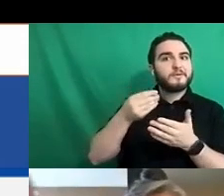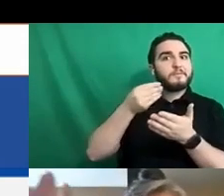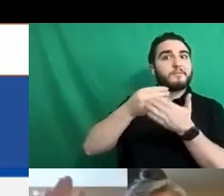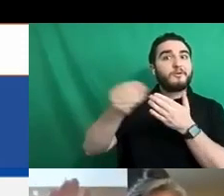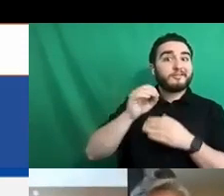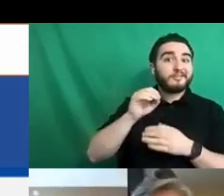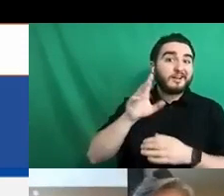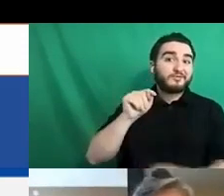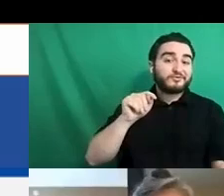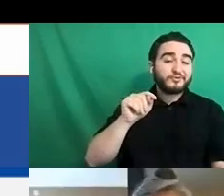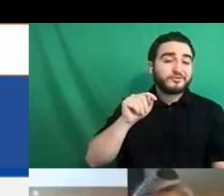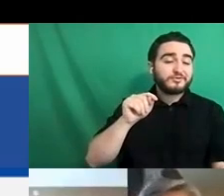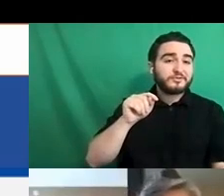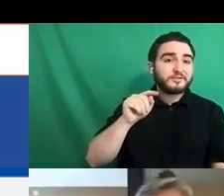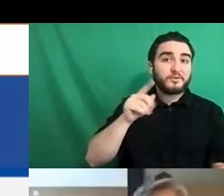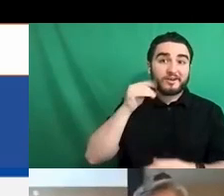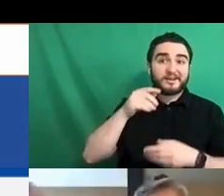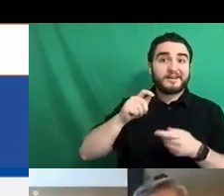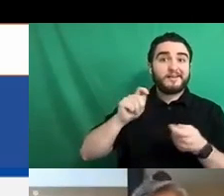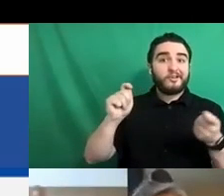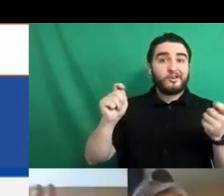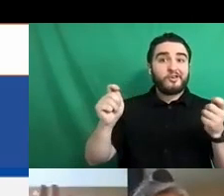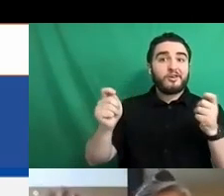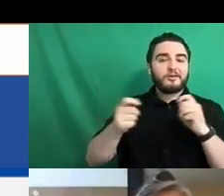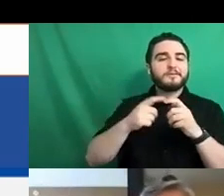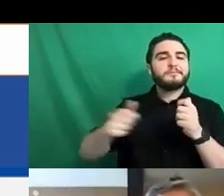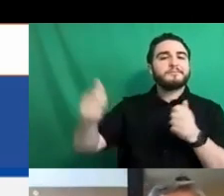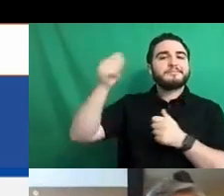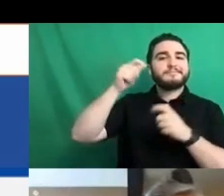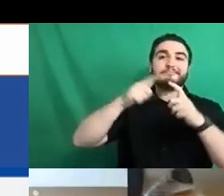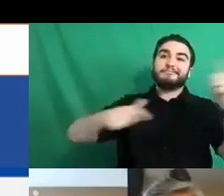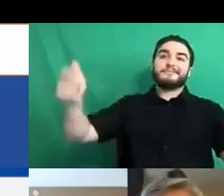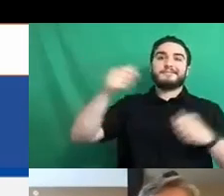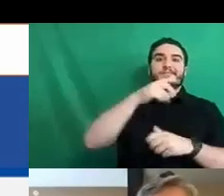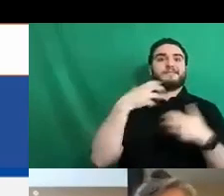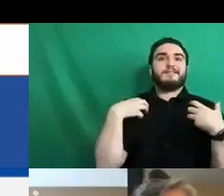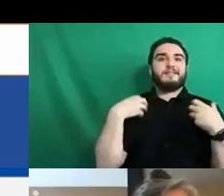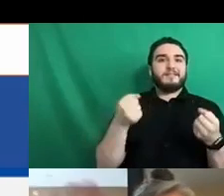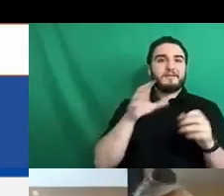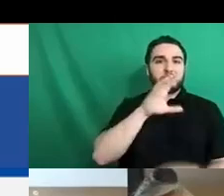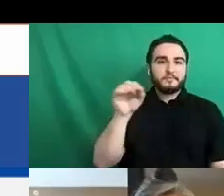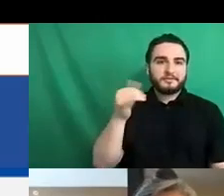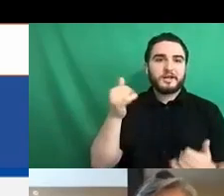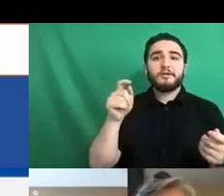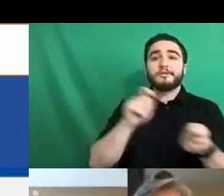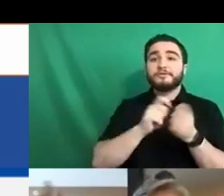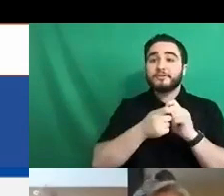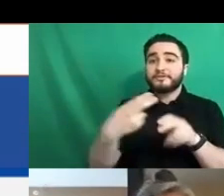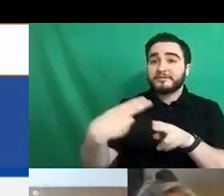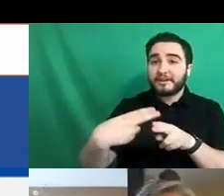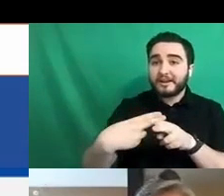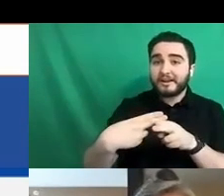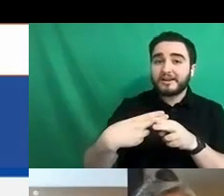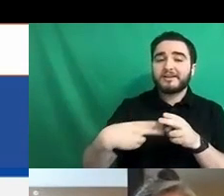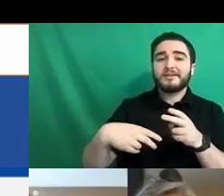several iterations of big health companies. And now they've changed their name and they've settled in